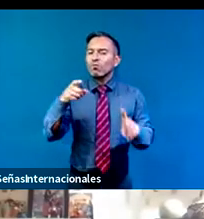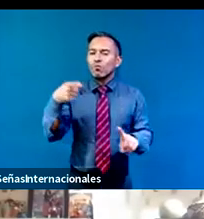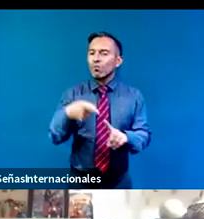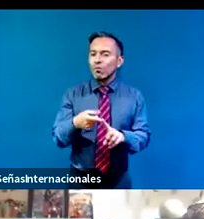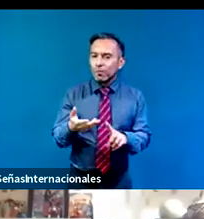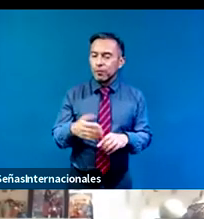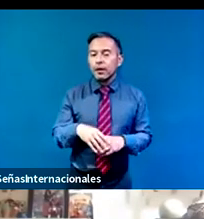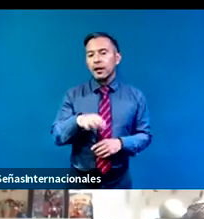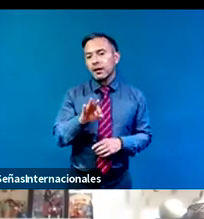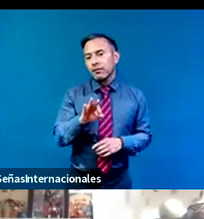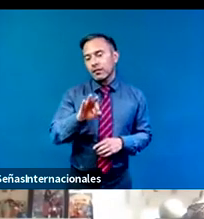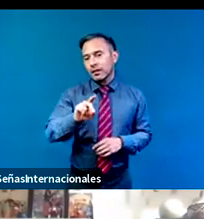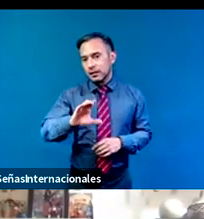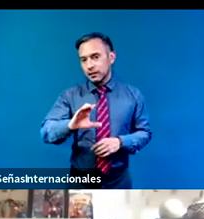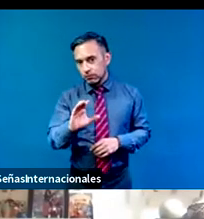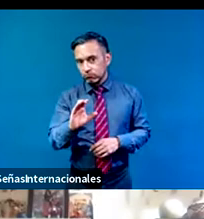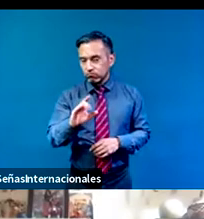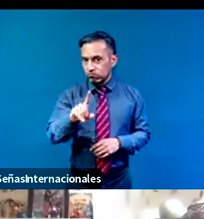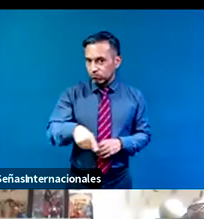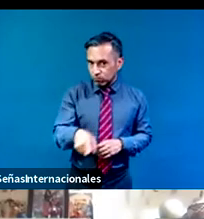Forum. Nandini, you will answer on my behalf.